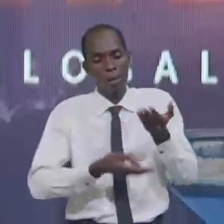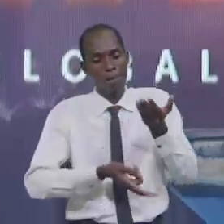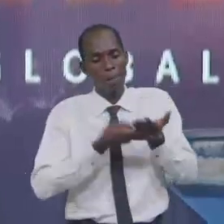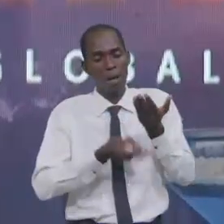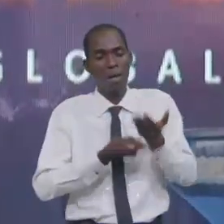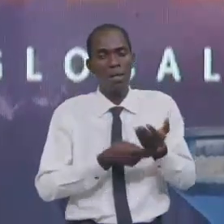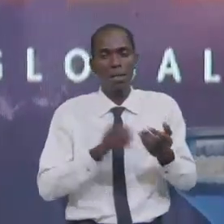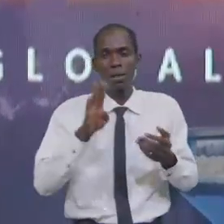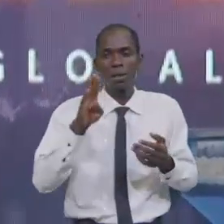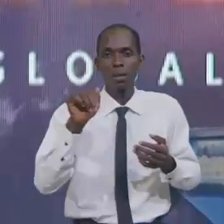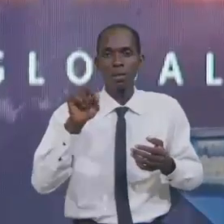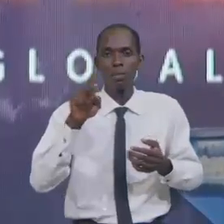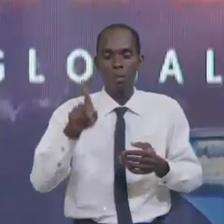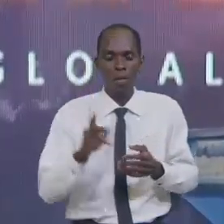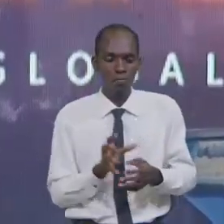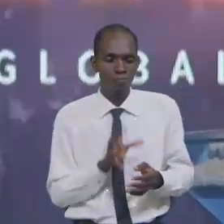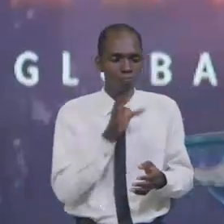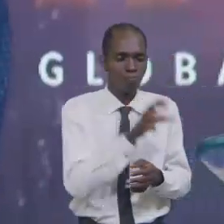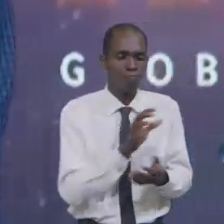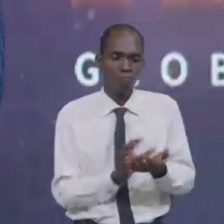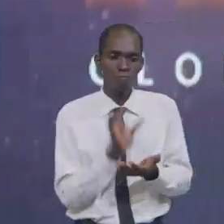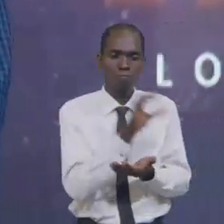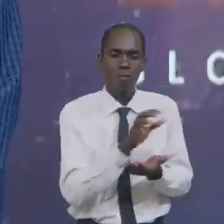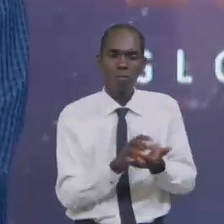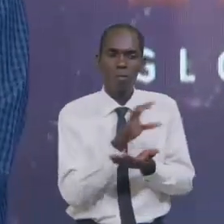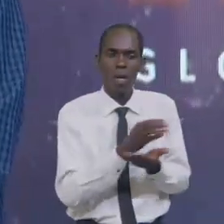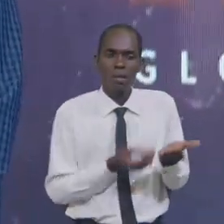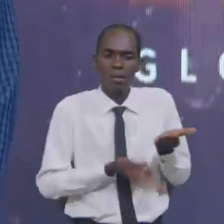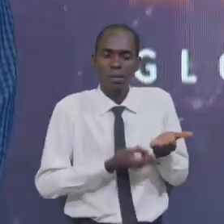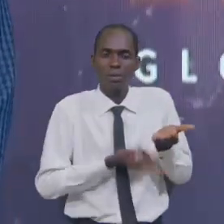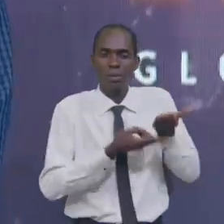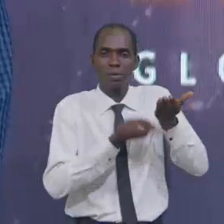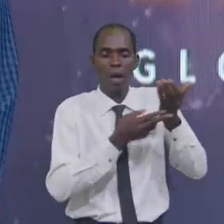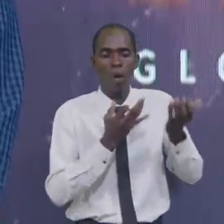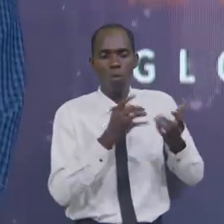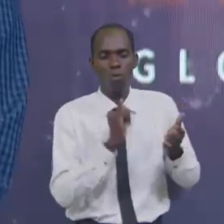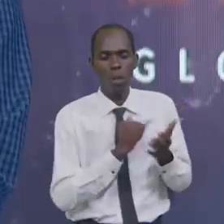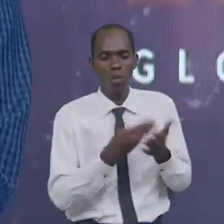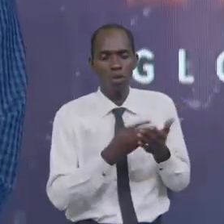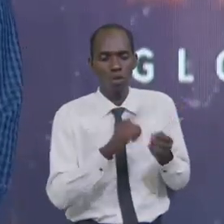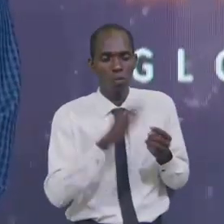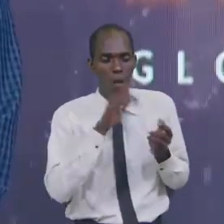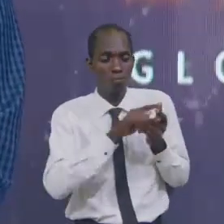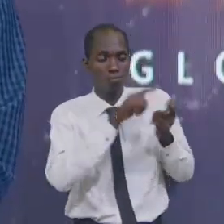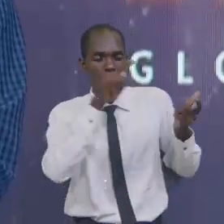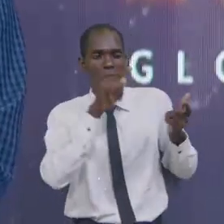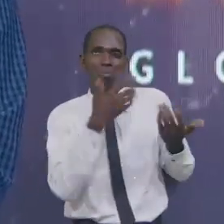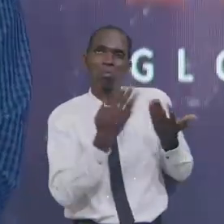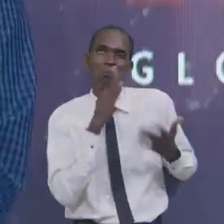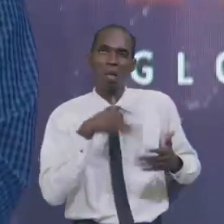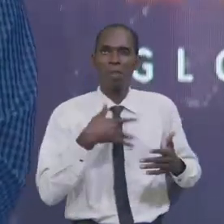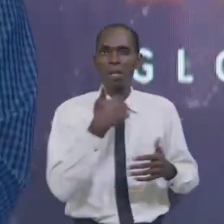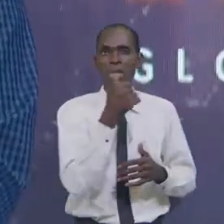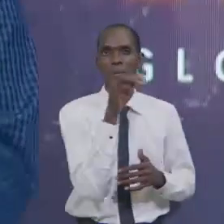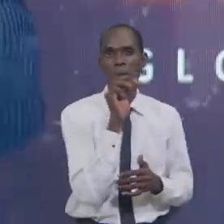to spend the money. He doesn't want to touch the money. I want you to reach 1 million. I want you to reach 10 million. I want you to